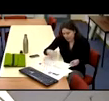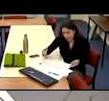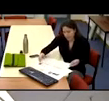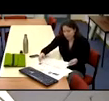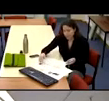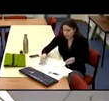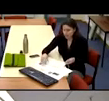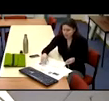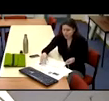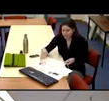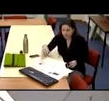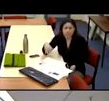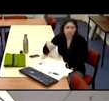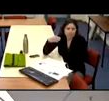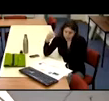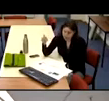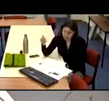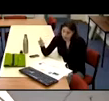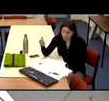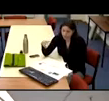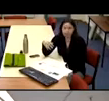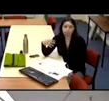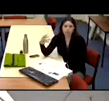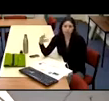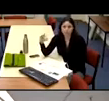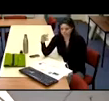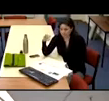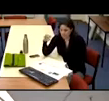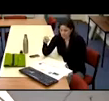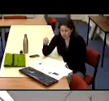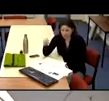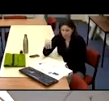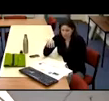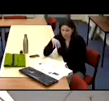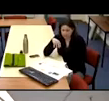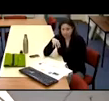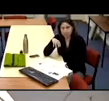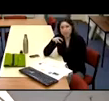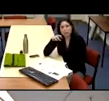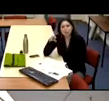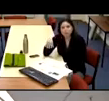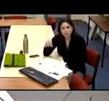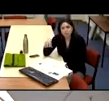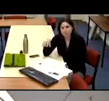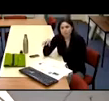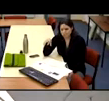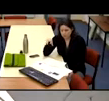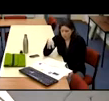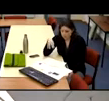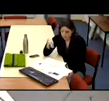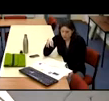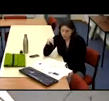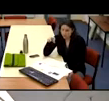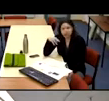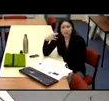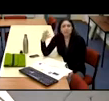So the problem with these humanitarian discourses is they also involve complex relations of politics, power, and ethics. Who is visible, who is